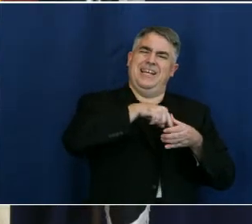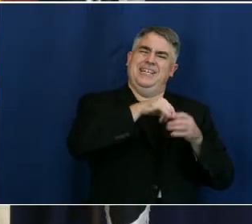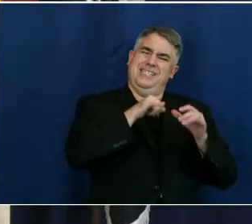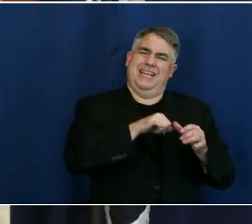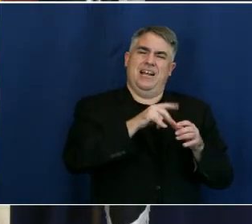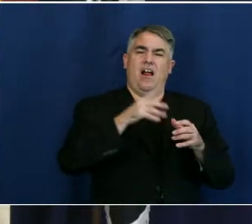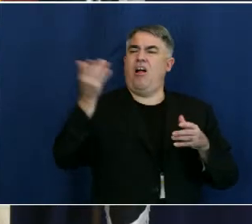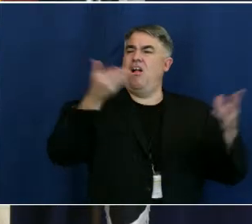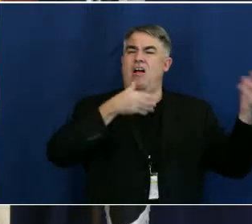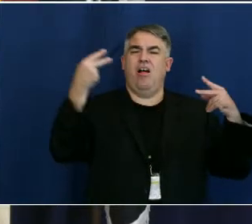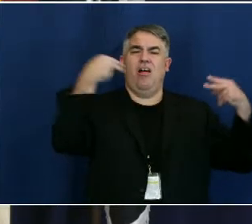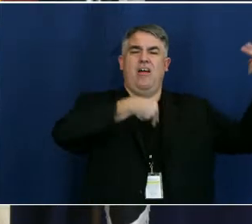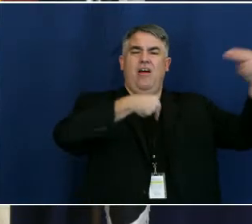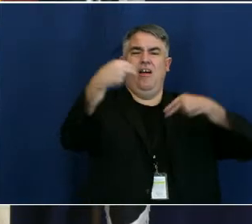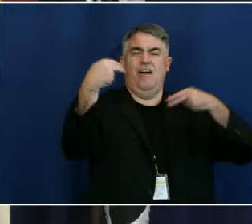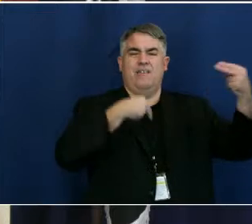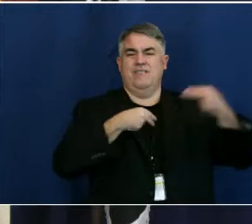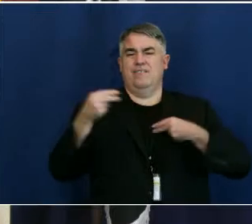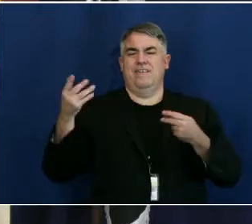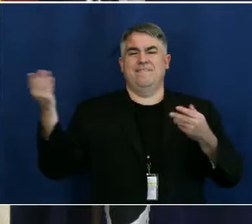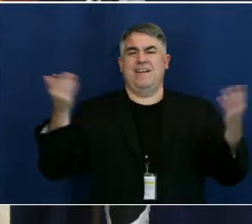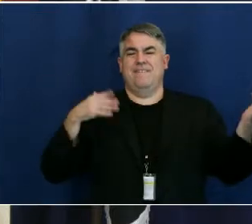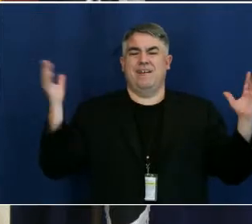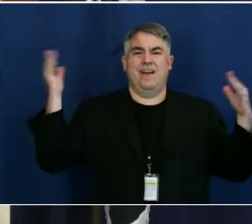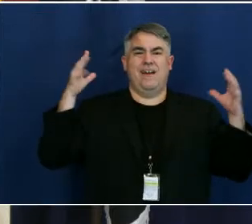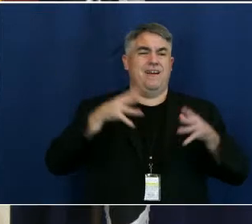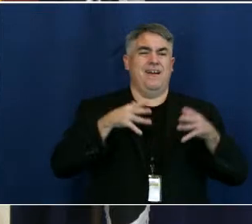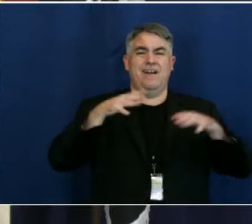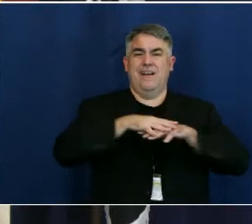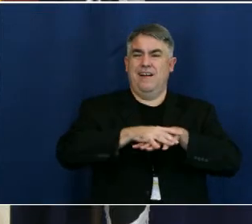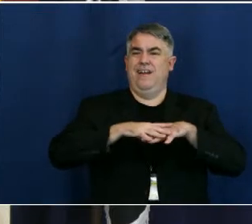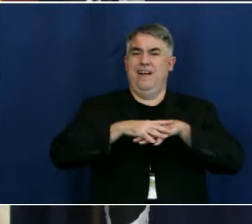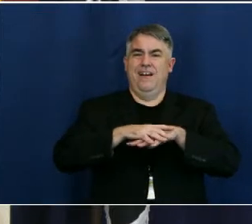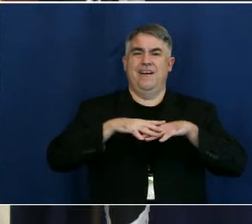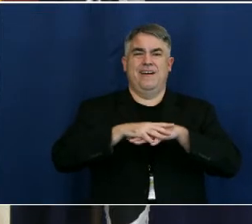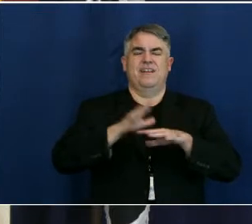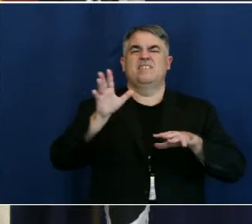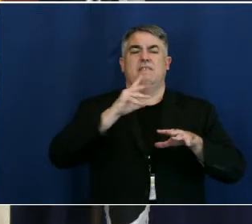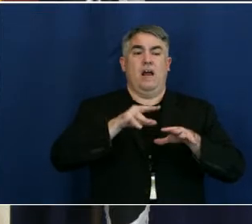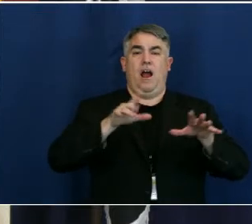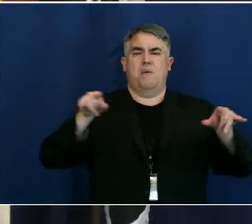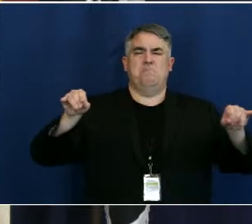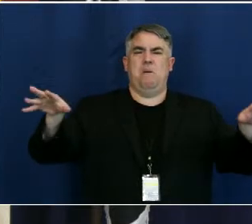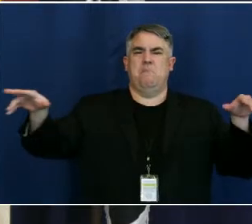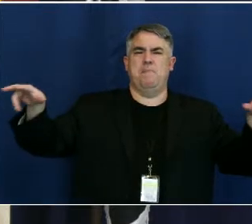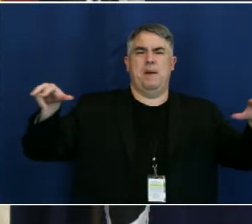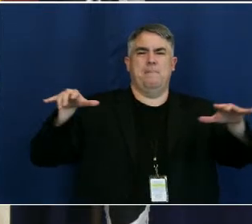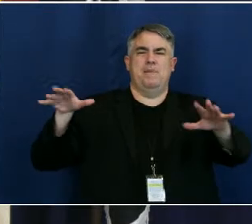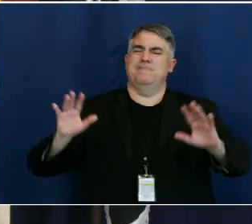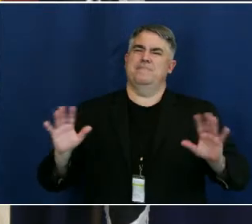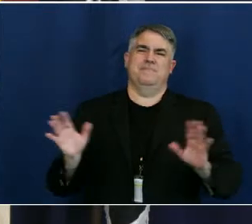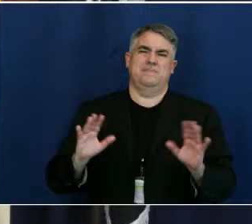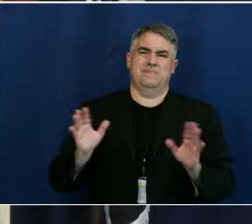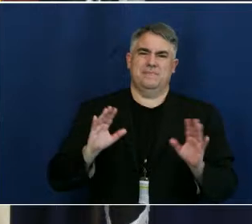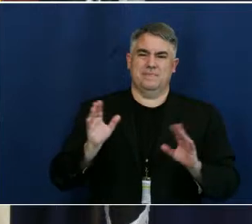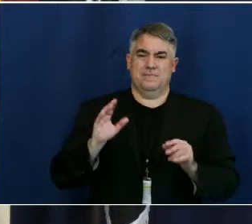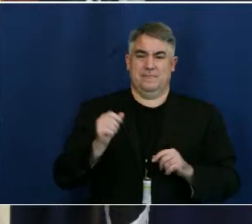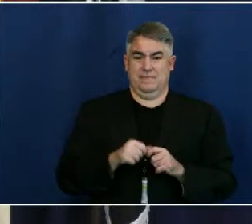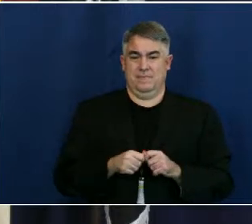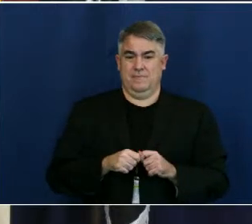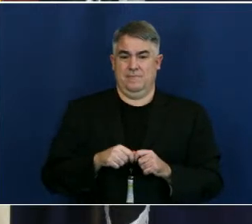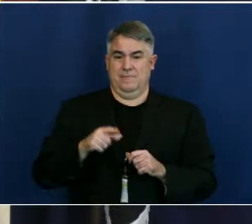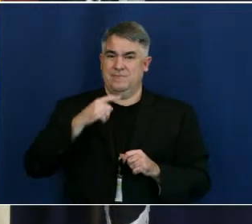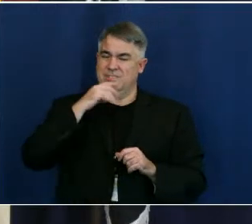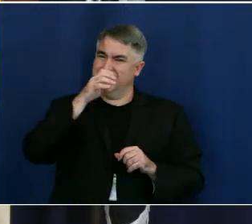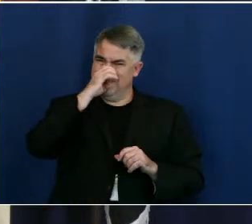a large gathering. So the situation that Los Angeles has implemented makes